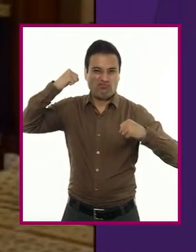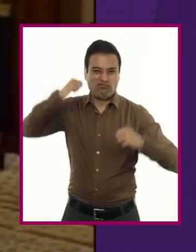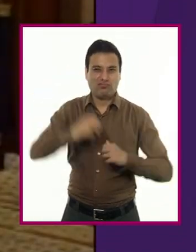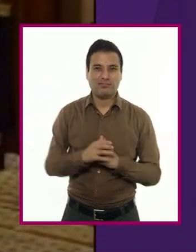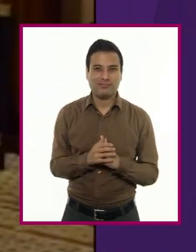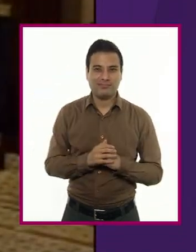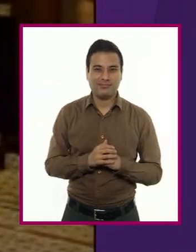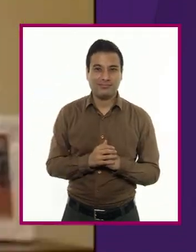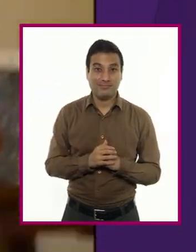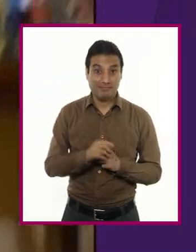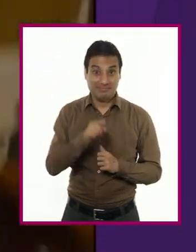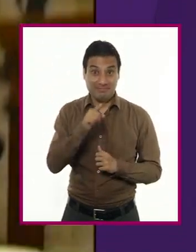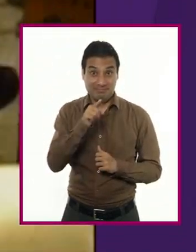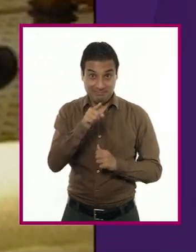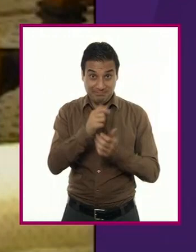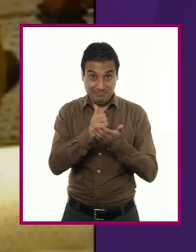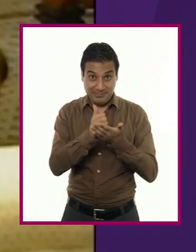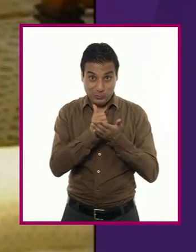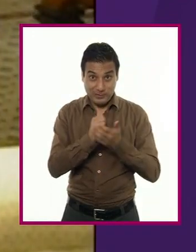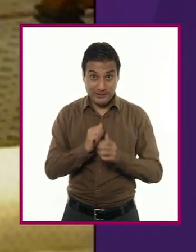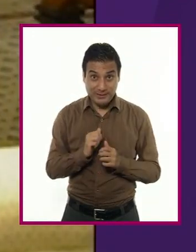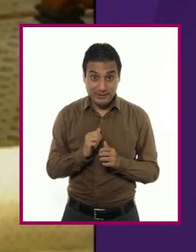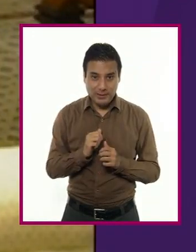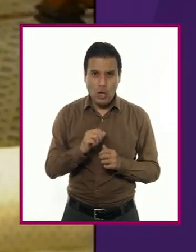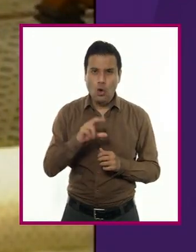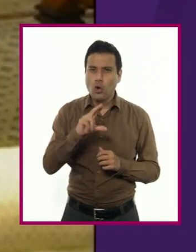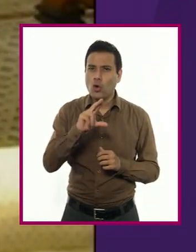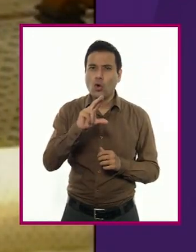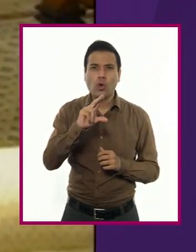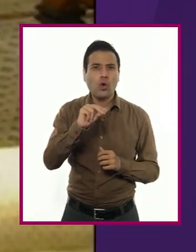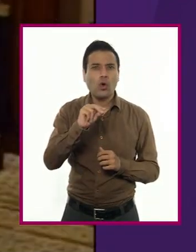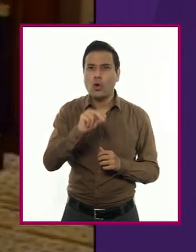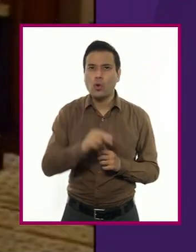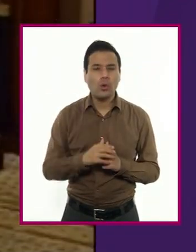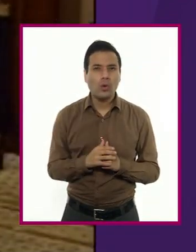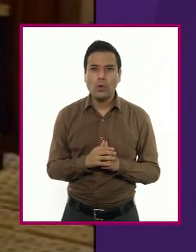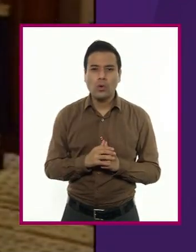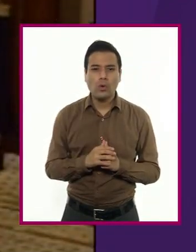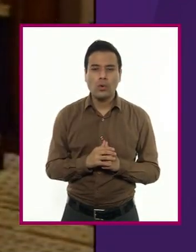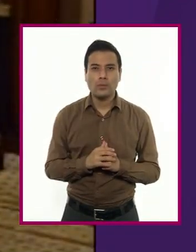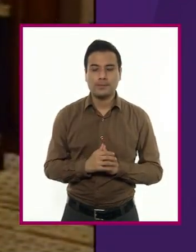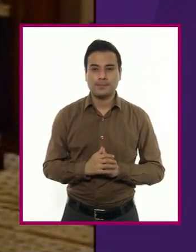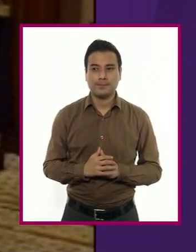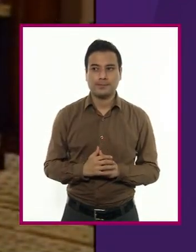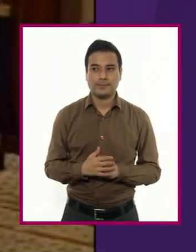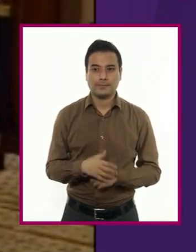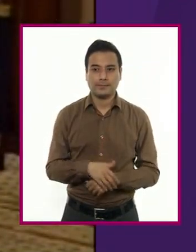give us your bag for a minute? No! What?